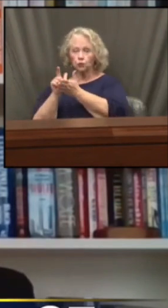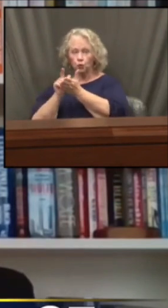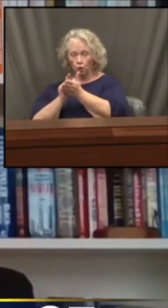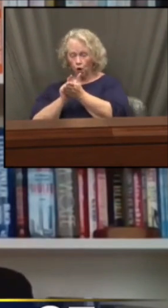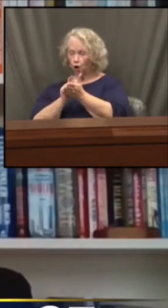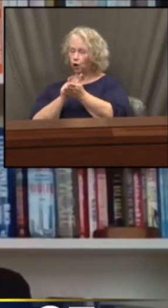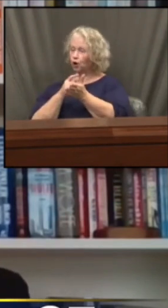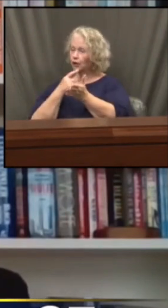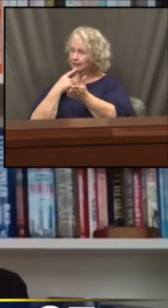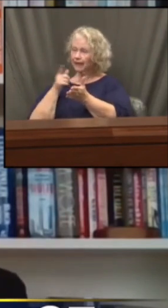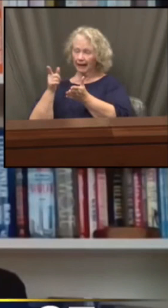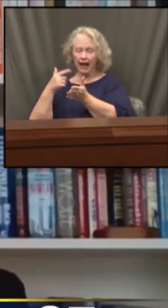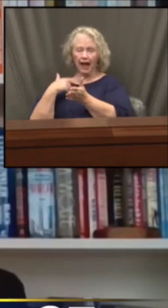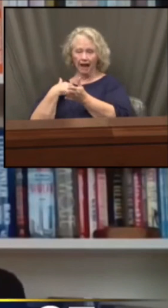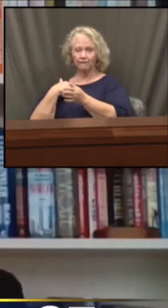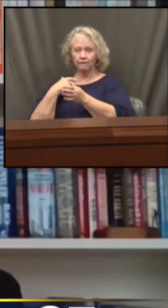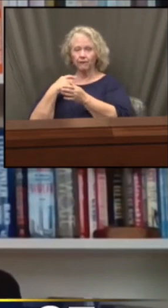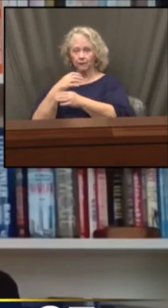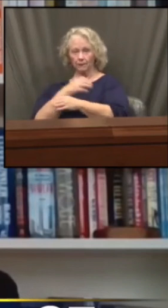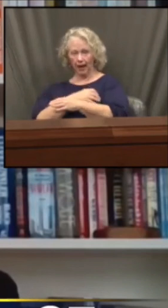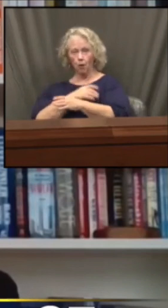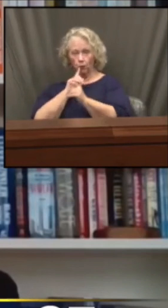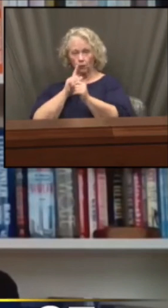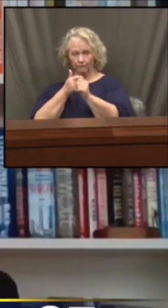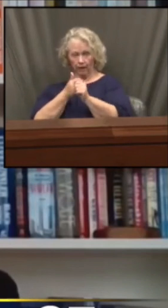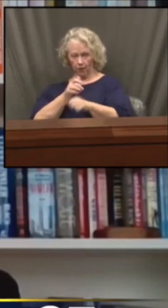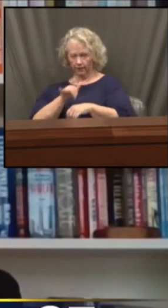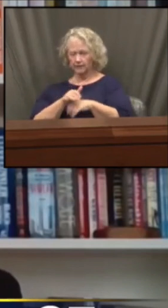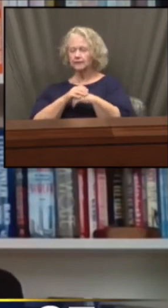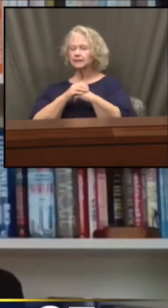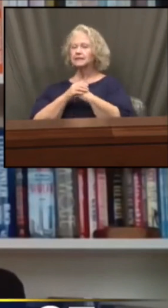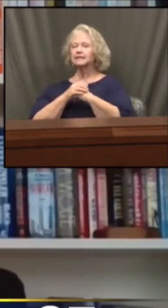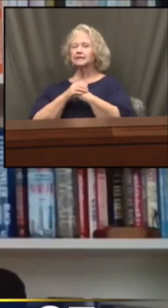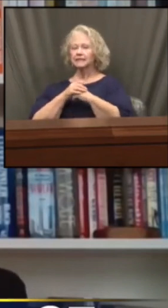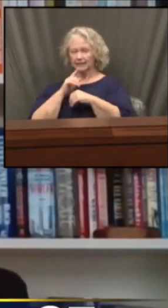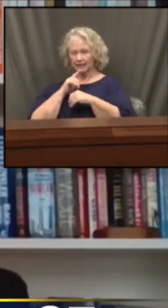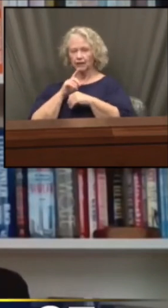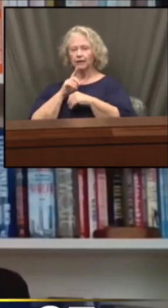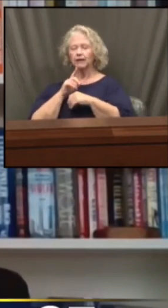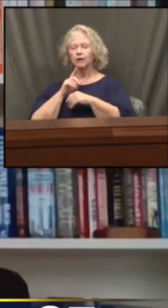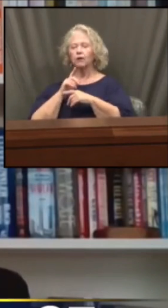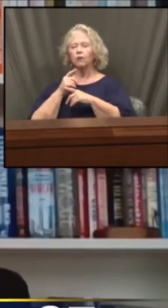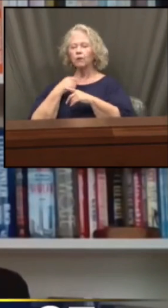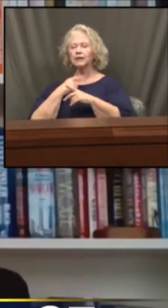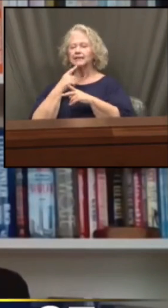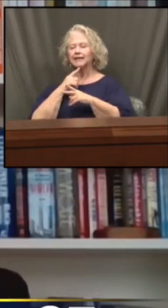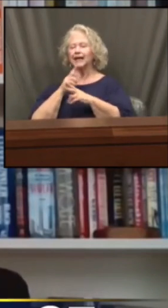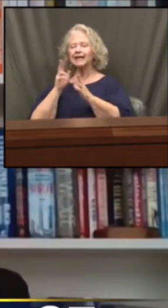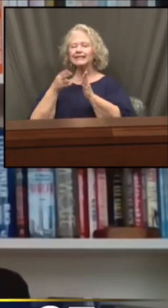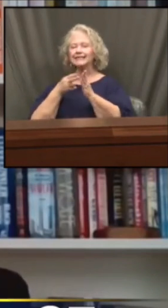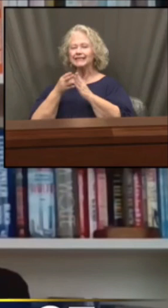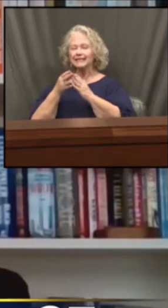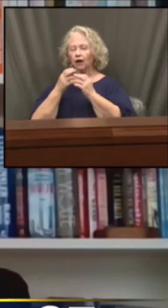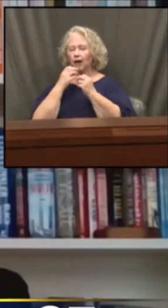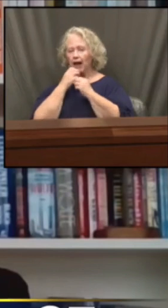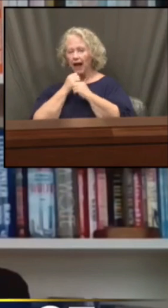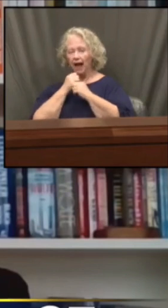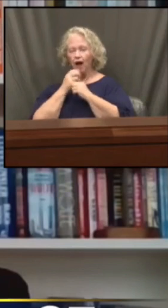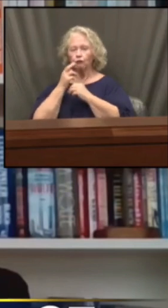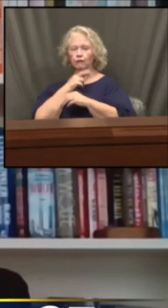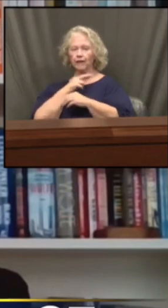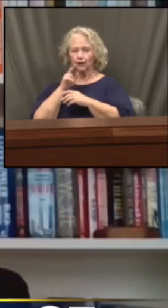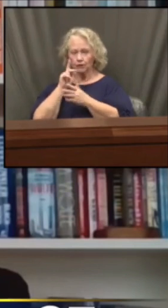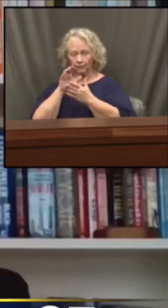to implement, allow for a sincerely held religious belief or a medical exemption